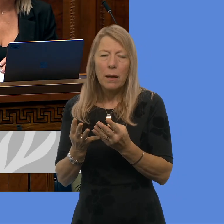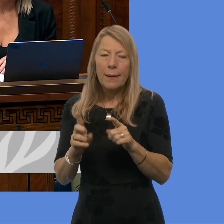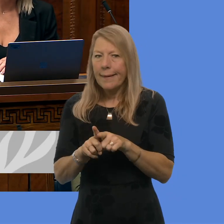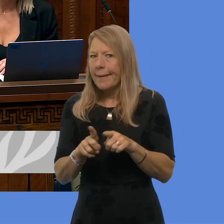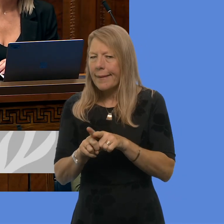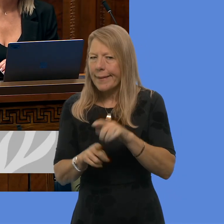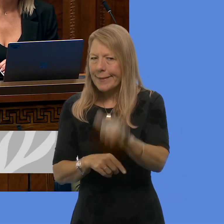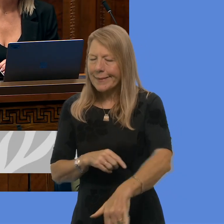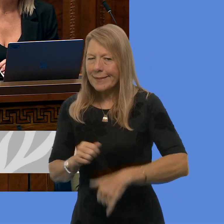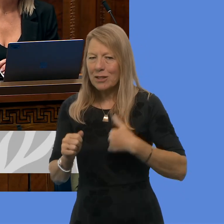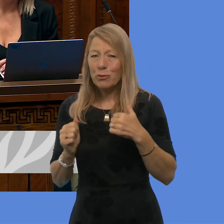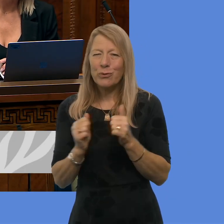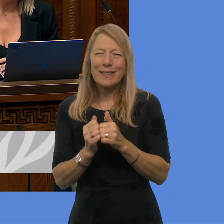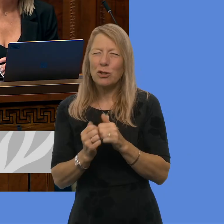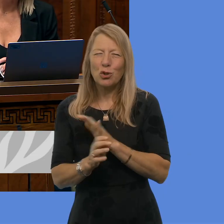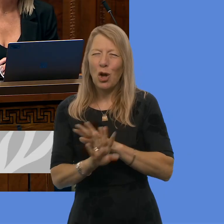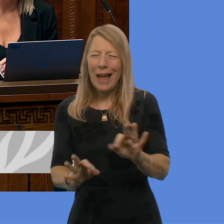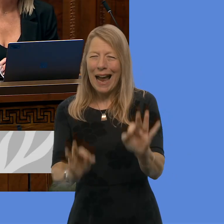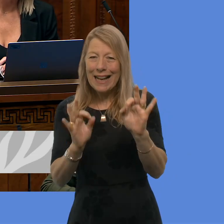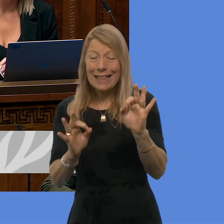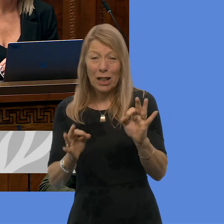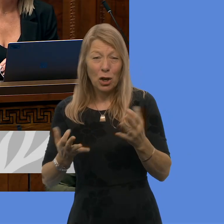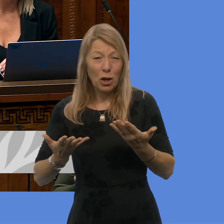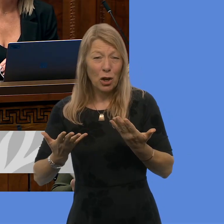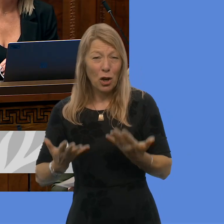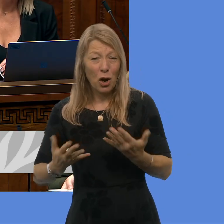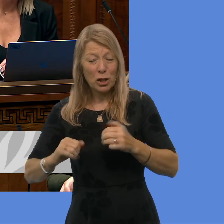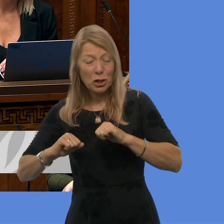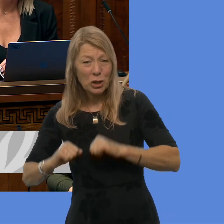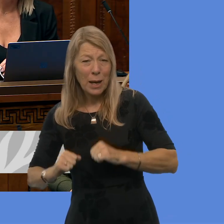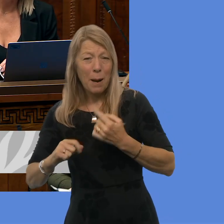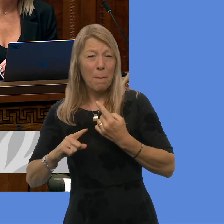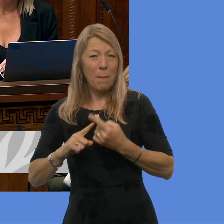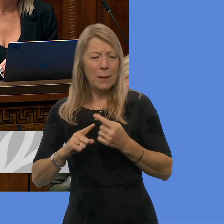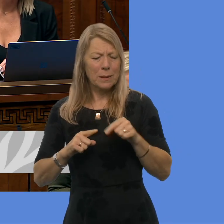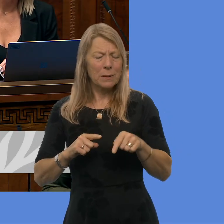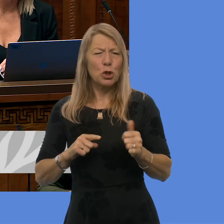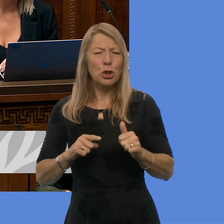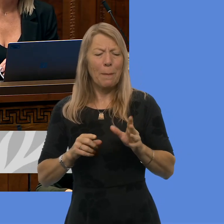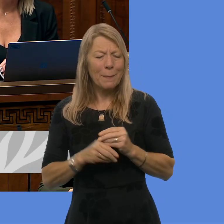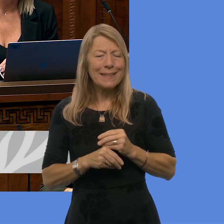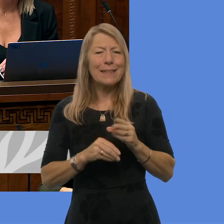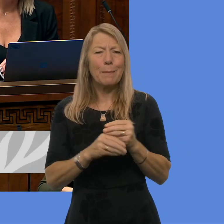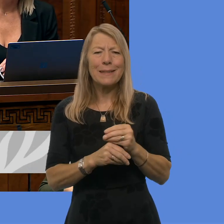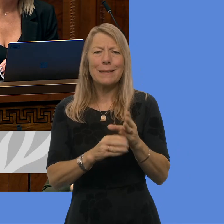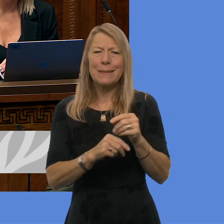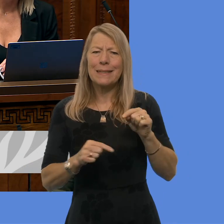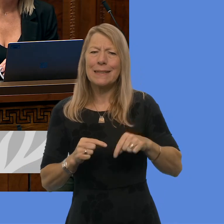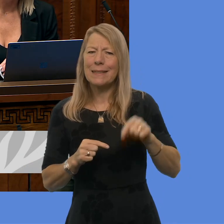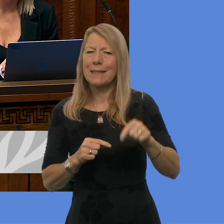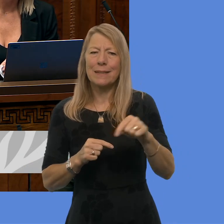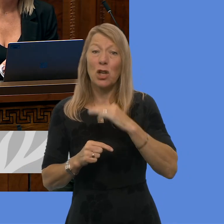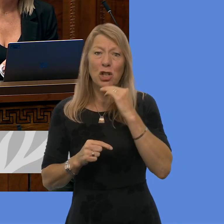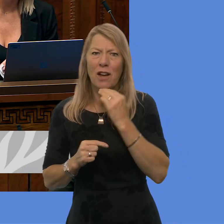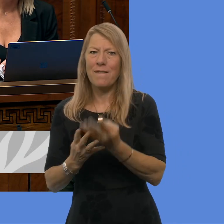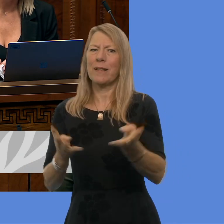that it's suboptimal that a permanent chair and a full complement of board members are still not in place. The member raises